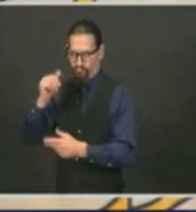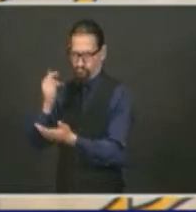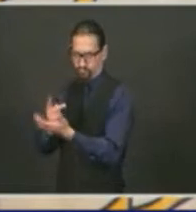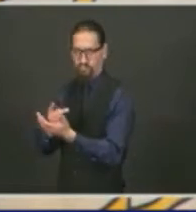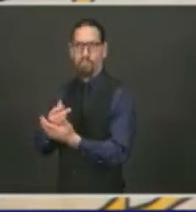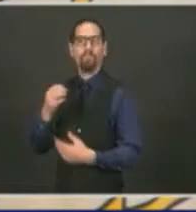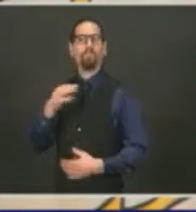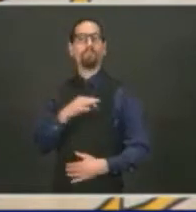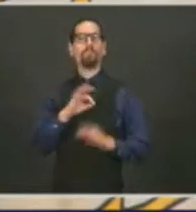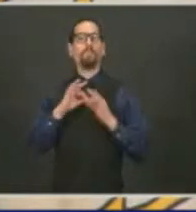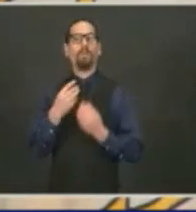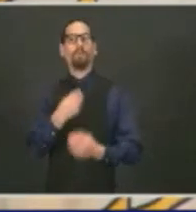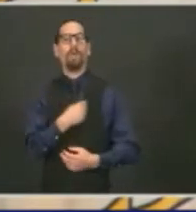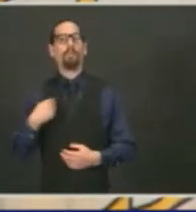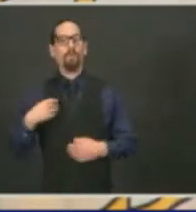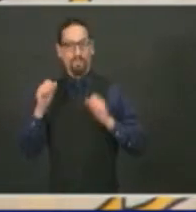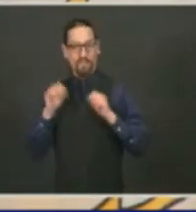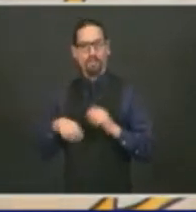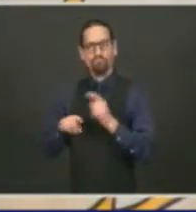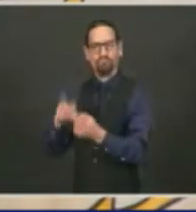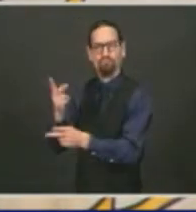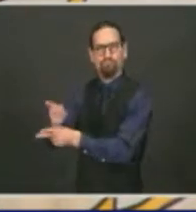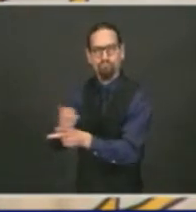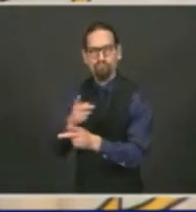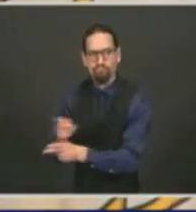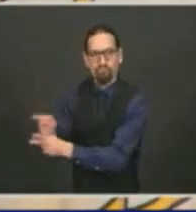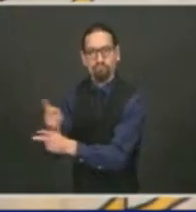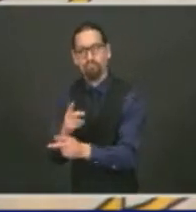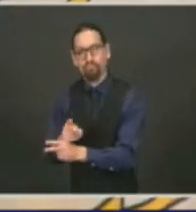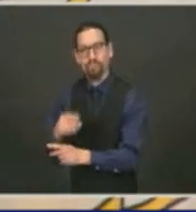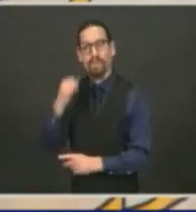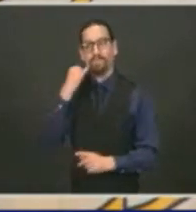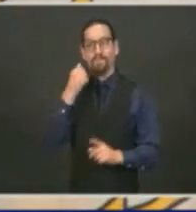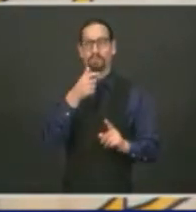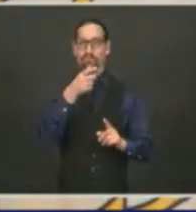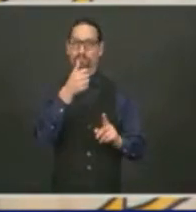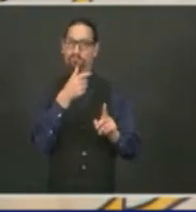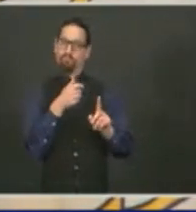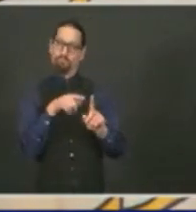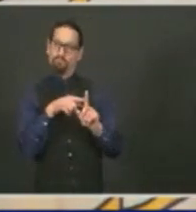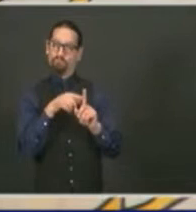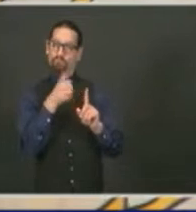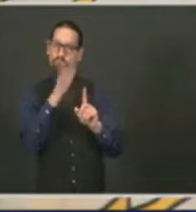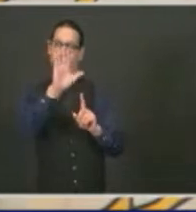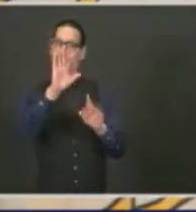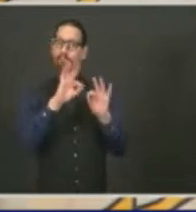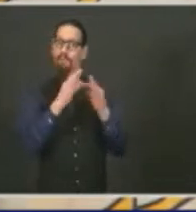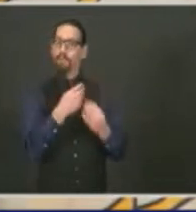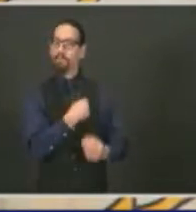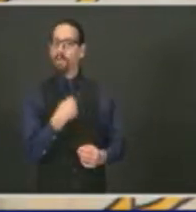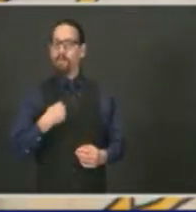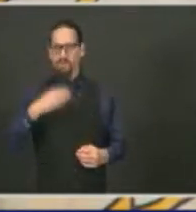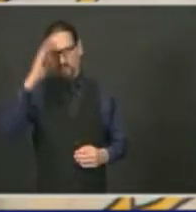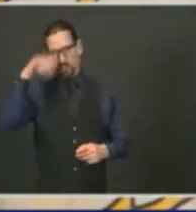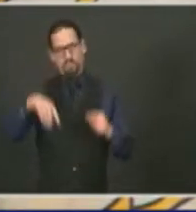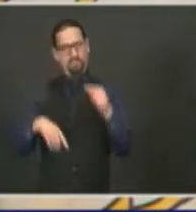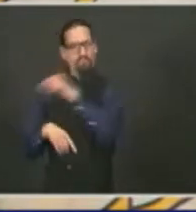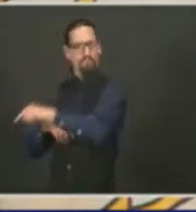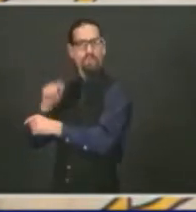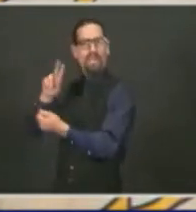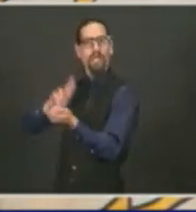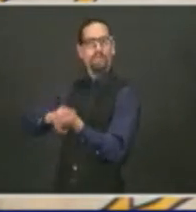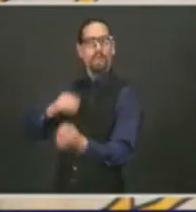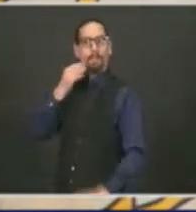members. So if you have a family member in a nursing home who needs help with